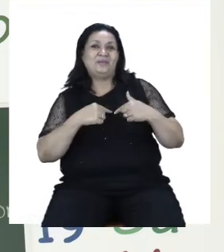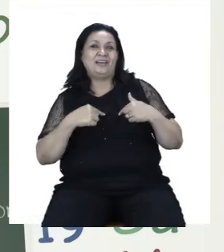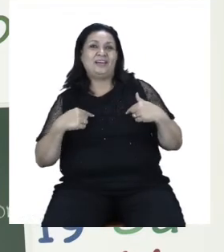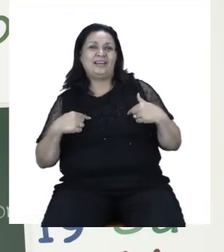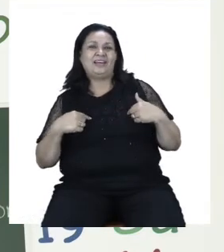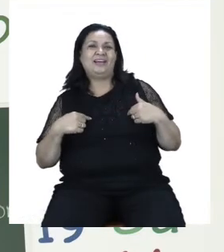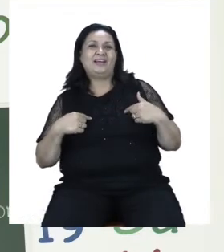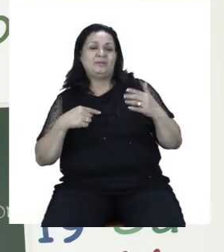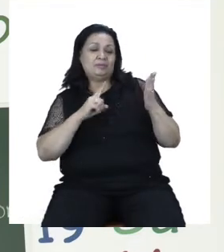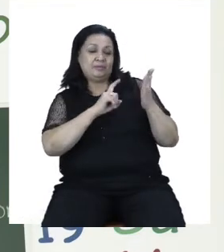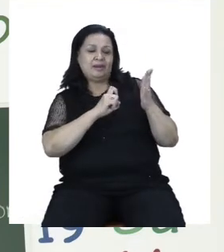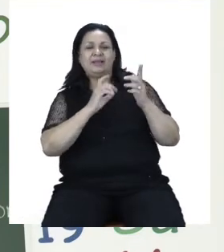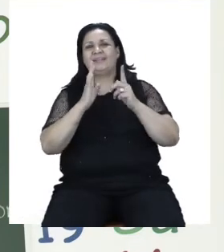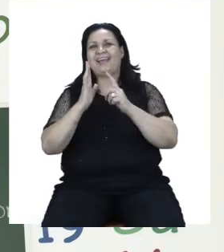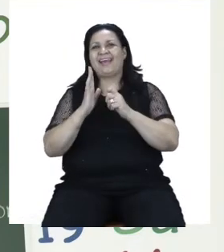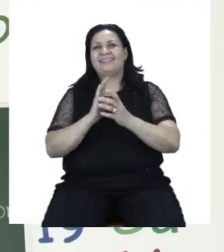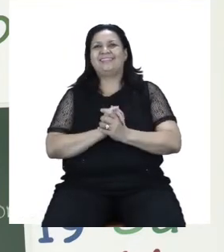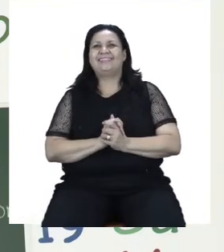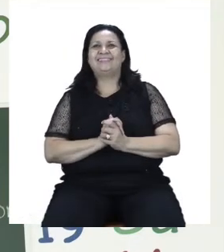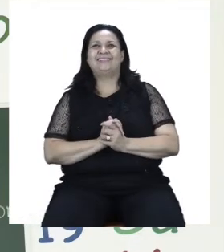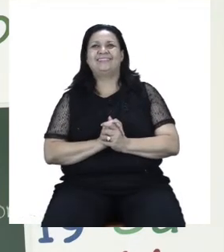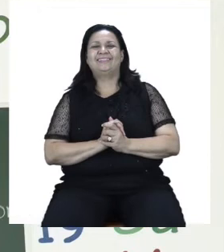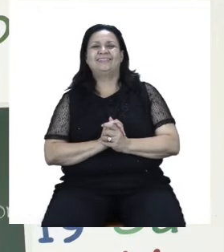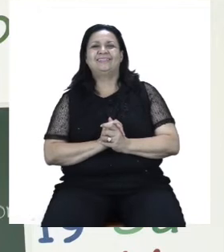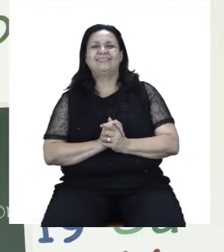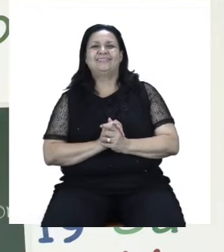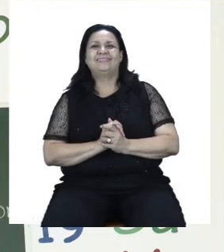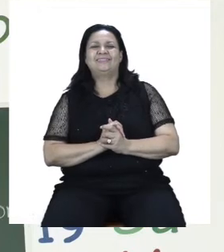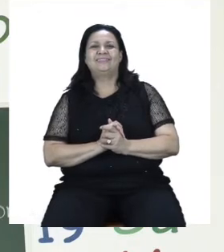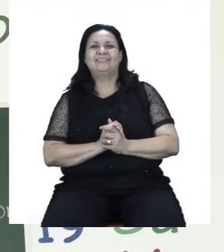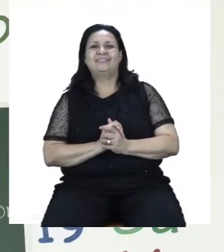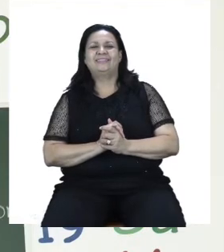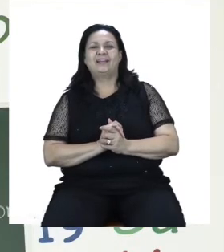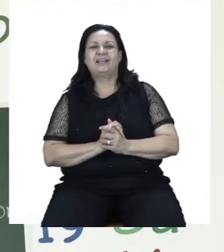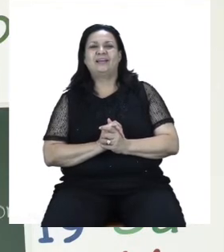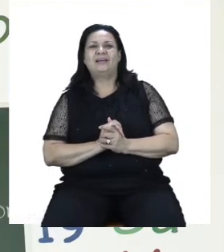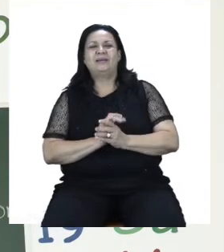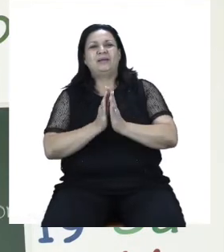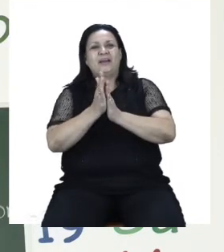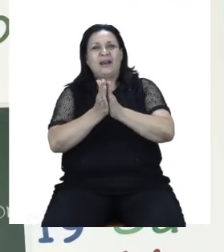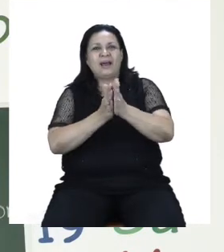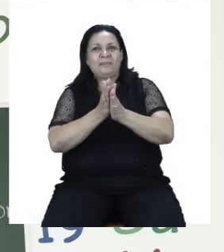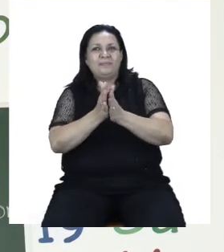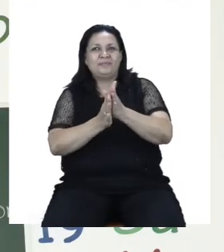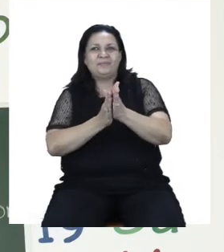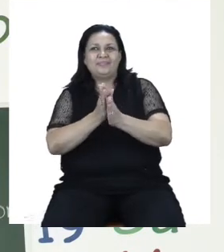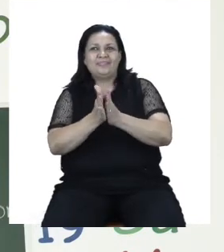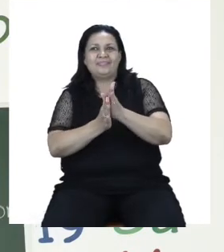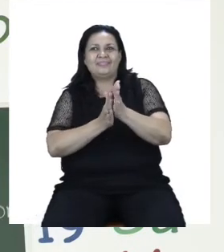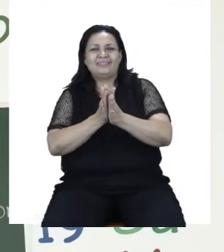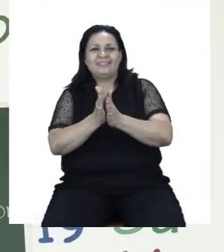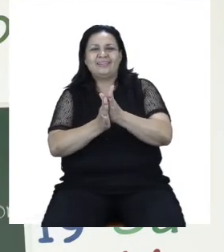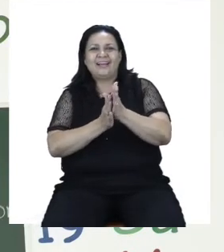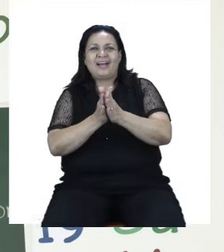on our hand. Now, when you are sanitizing, you make sure that you rub inside your